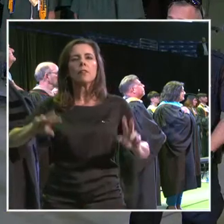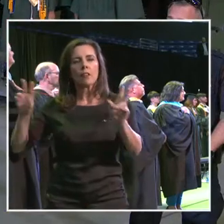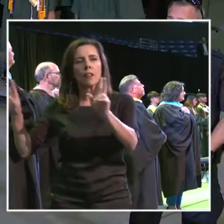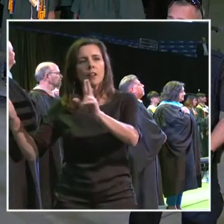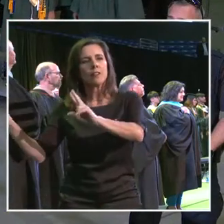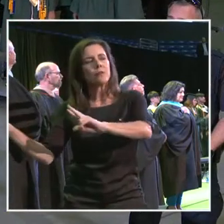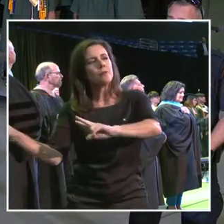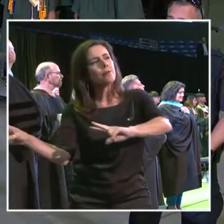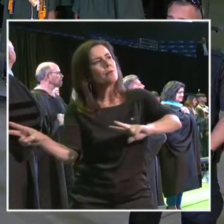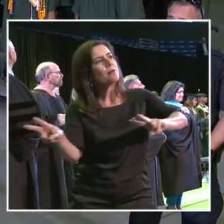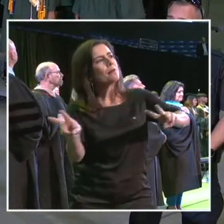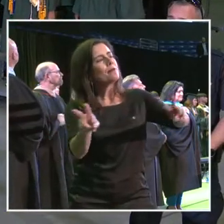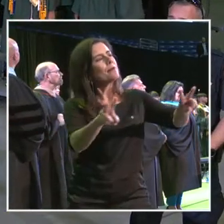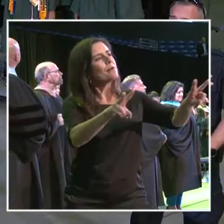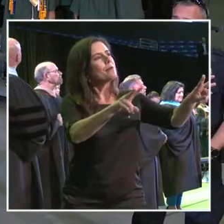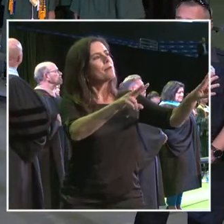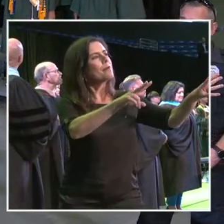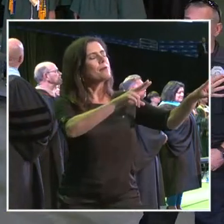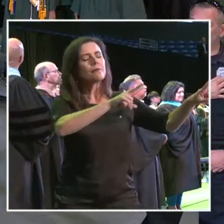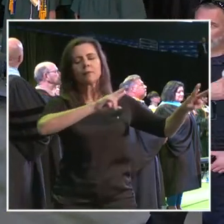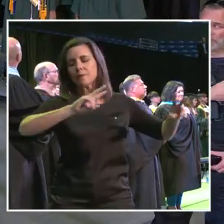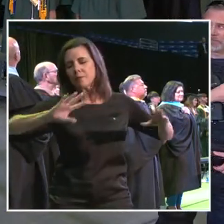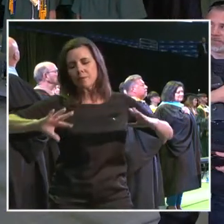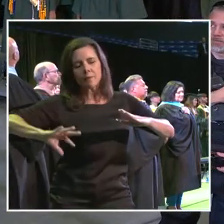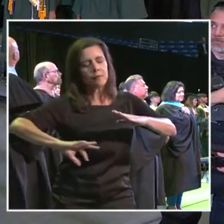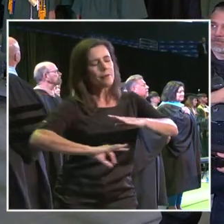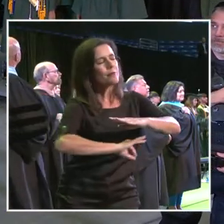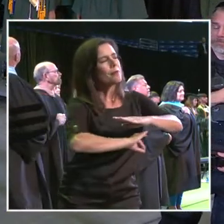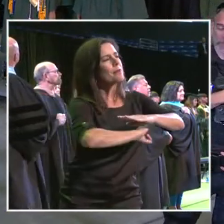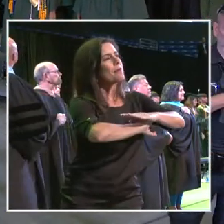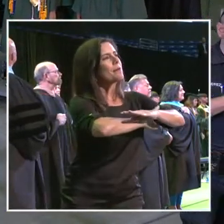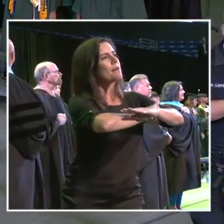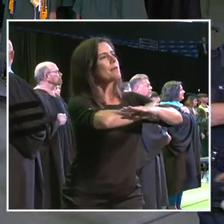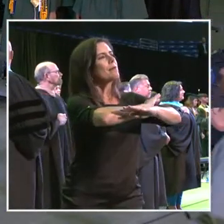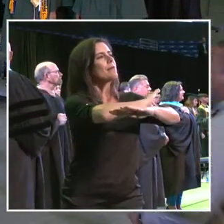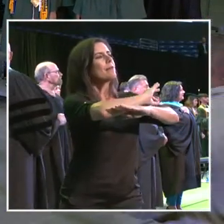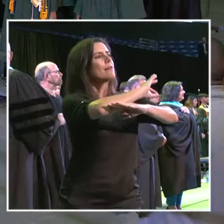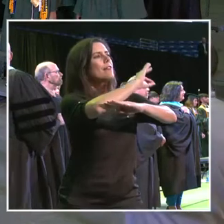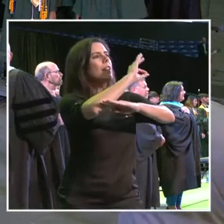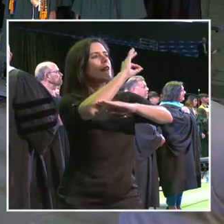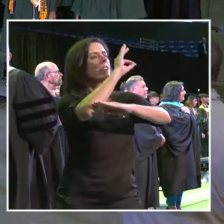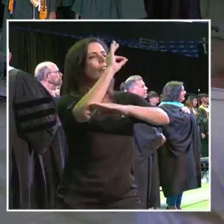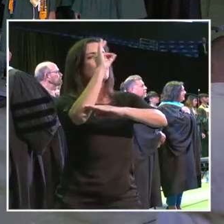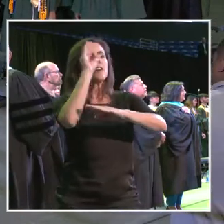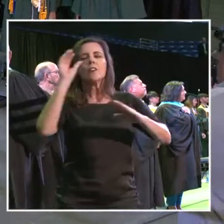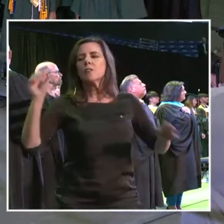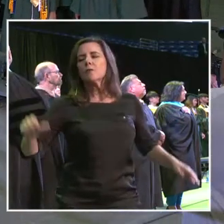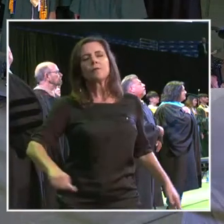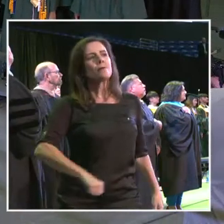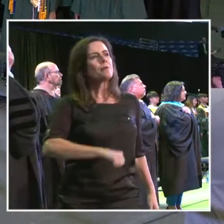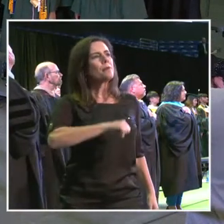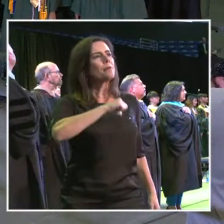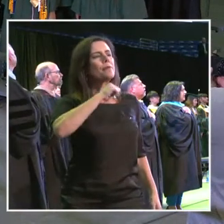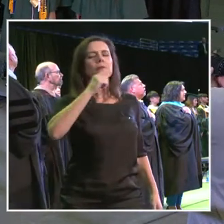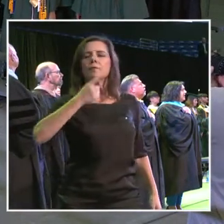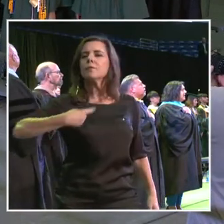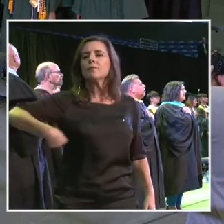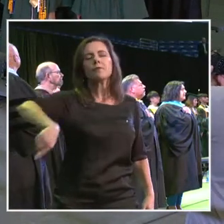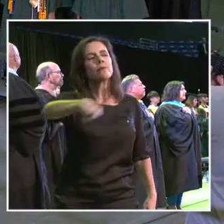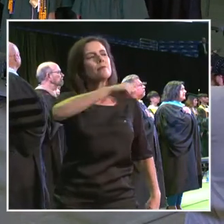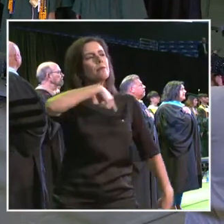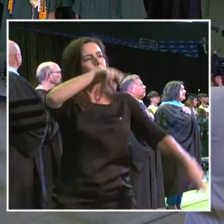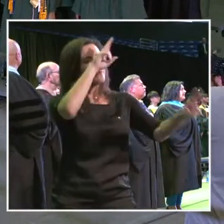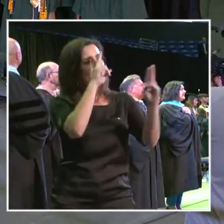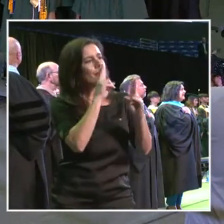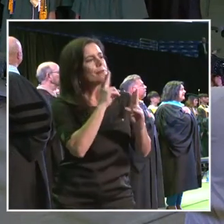Oh, say can you see by the dawn's early light what so